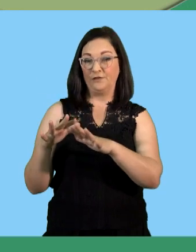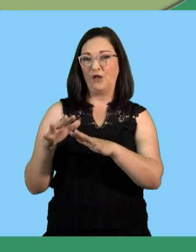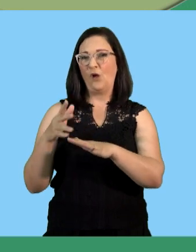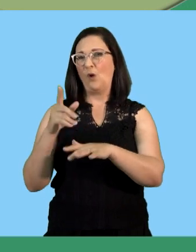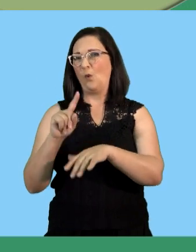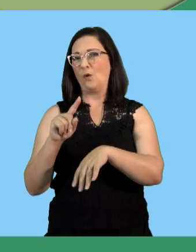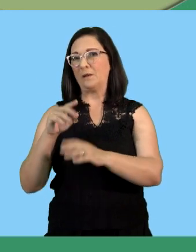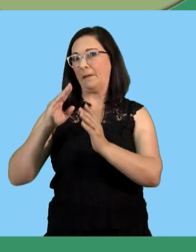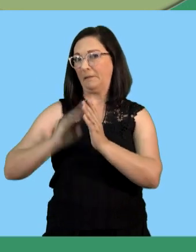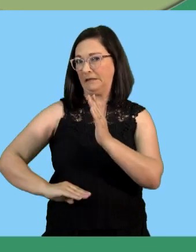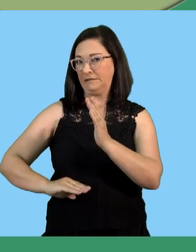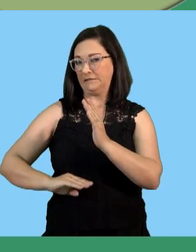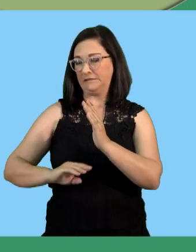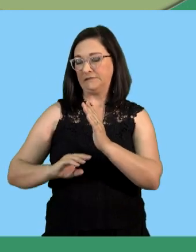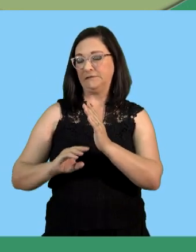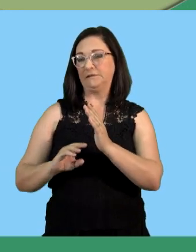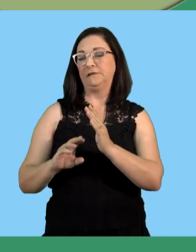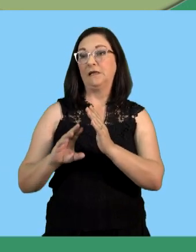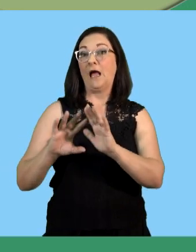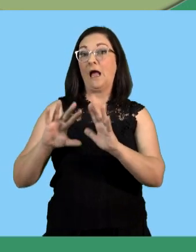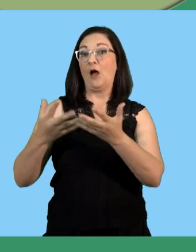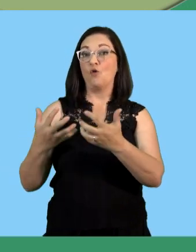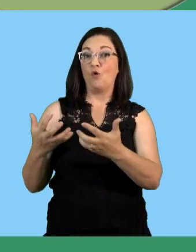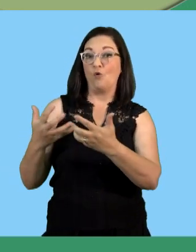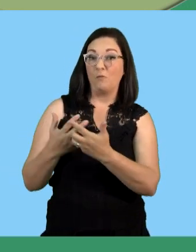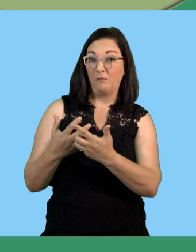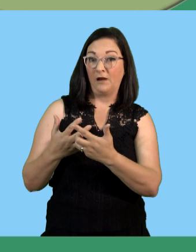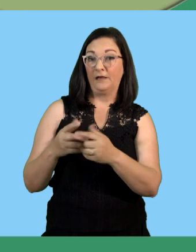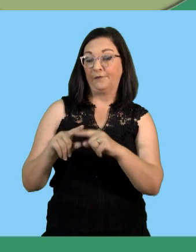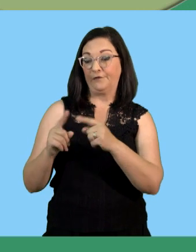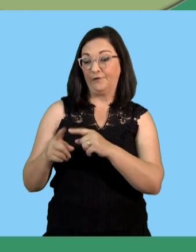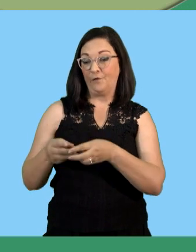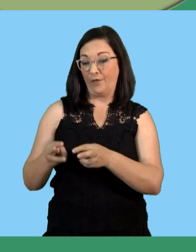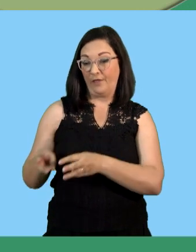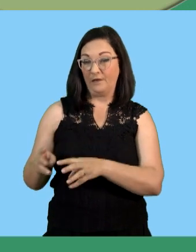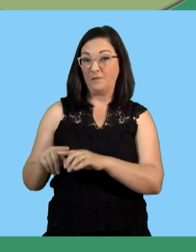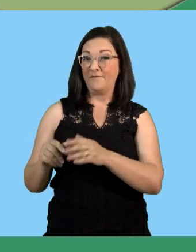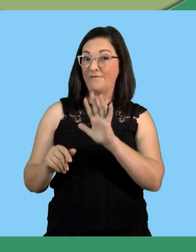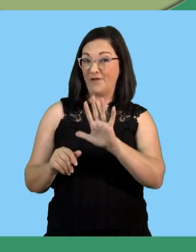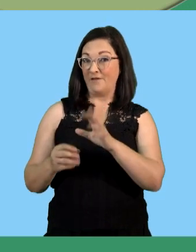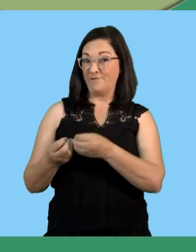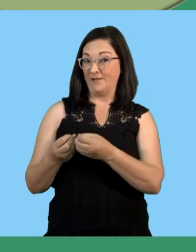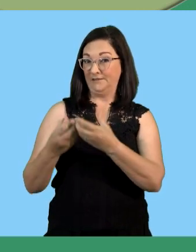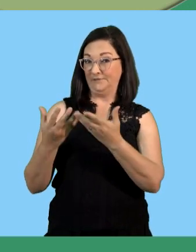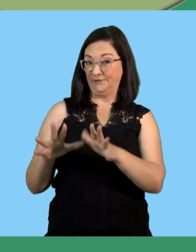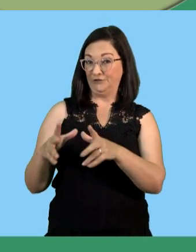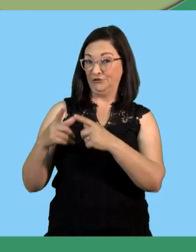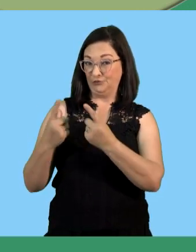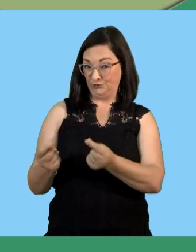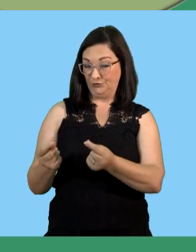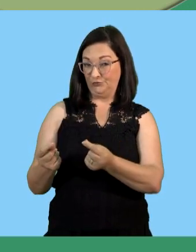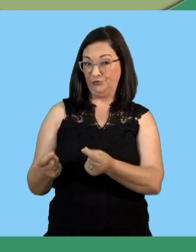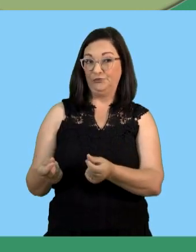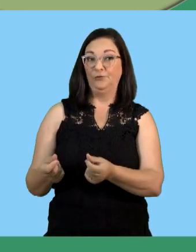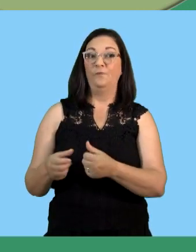for non-compliances. Then we go to the ways to comply. After doing all these 5 things, and then we will come